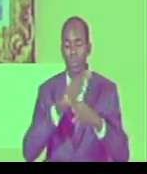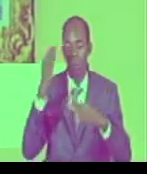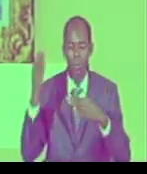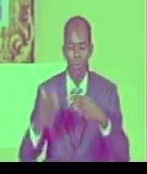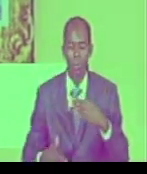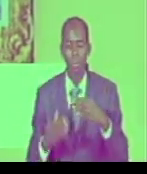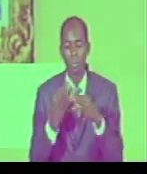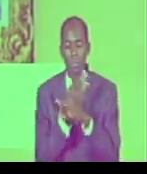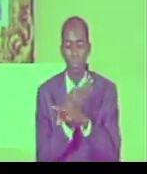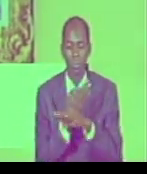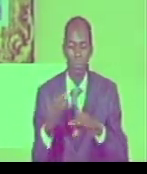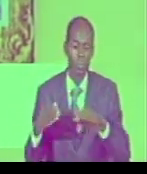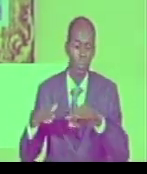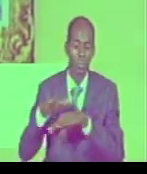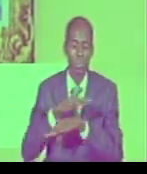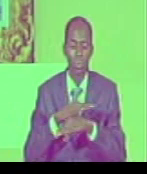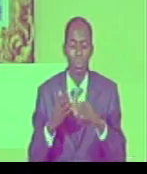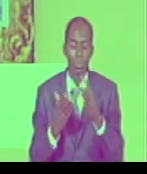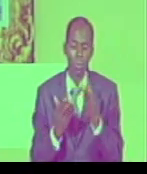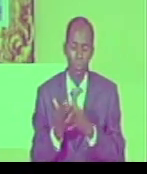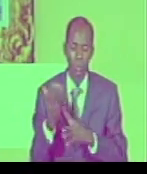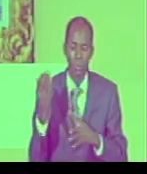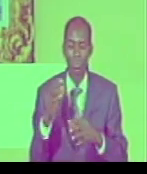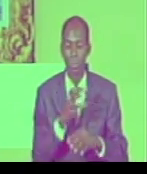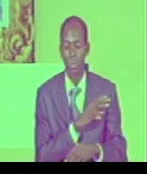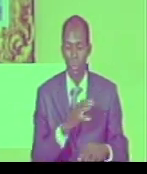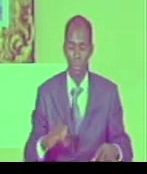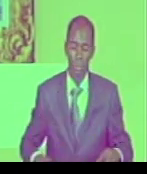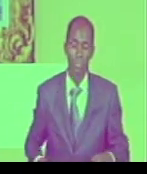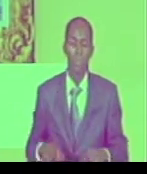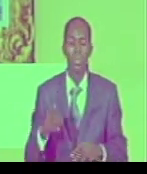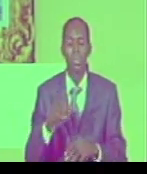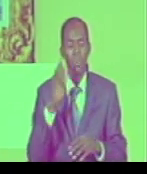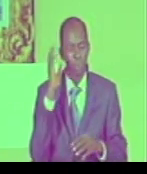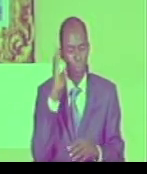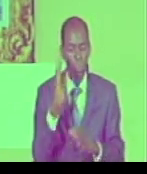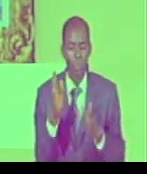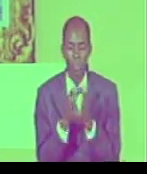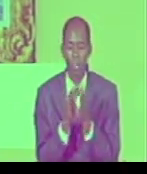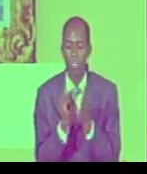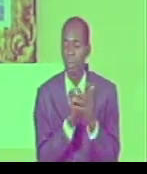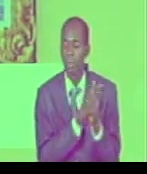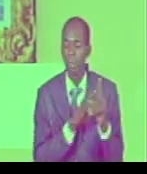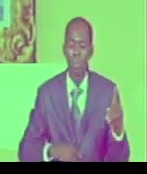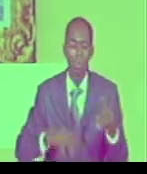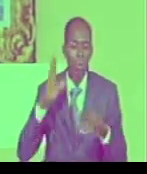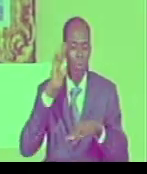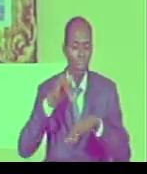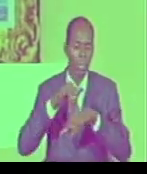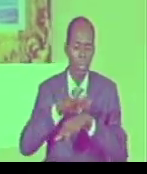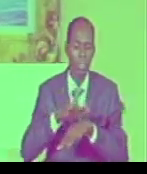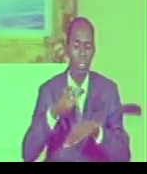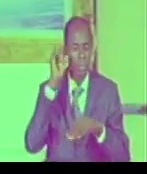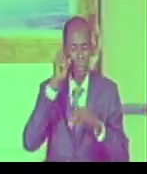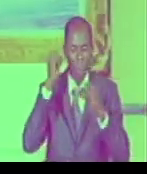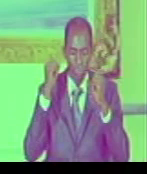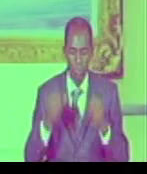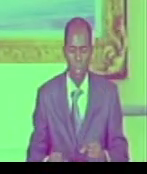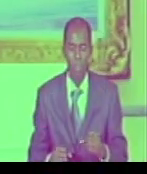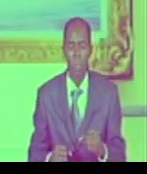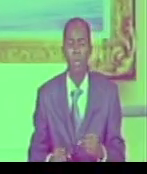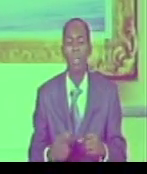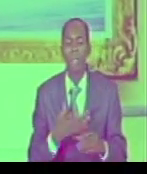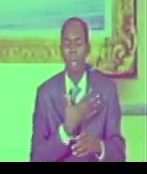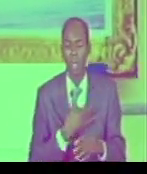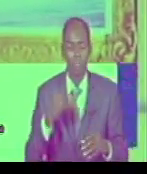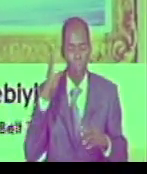have had, the Lord will stretch forth his mighty hand, send forth his word in a powerful way, heal, save, deliver multitudes